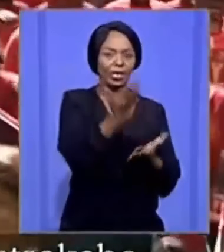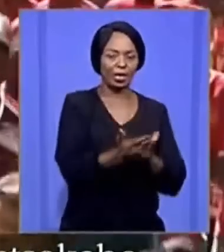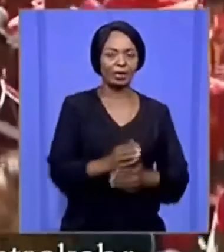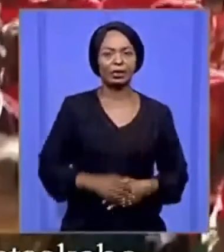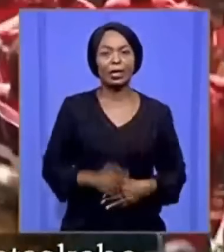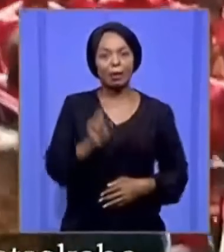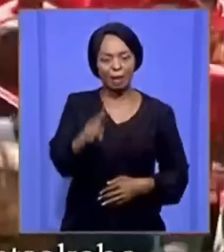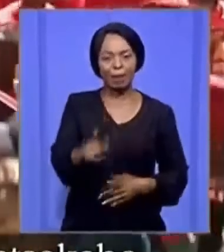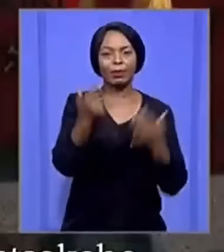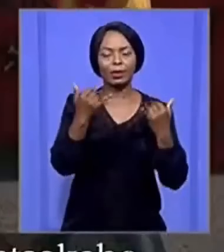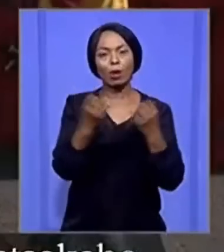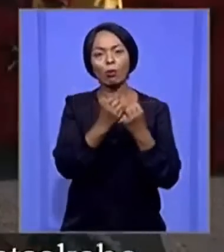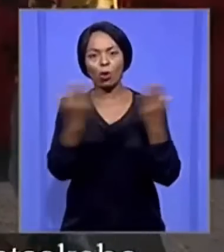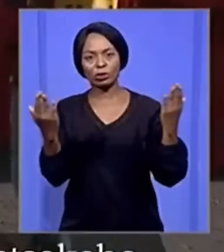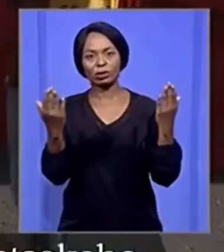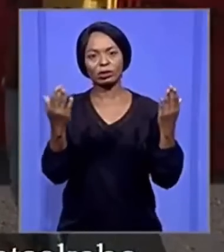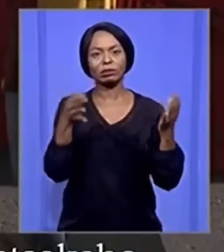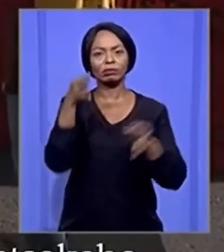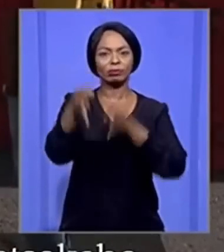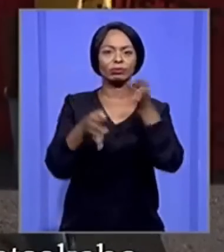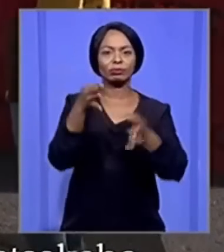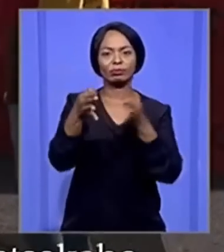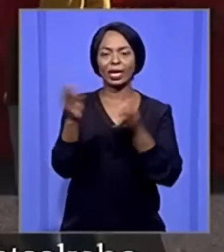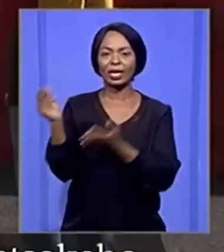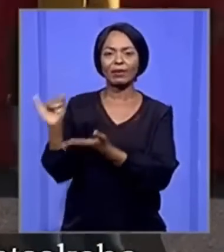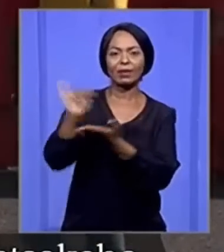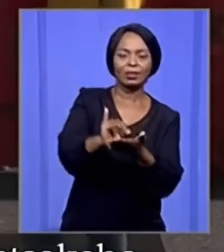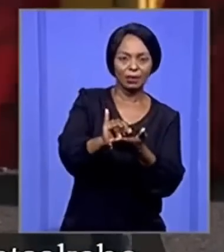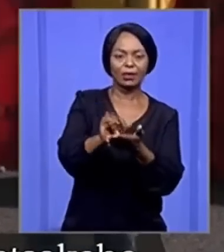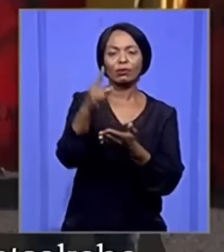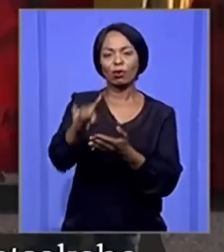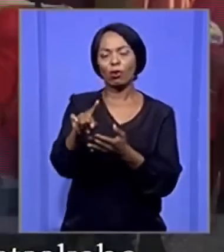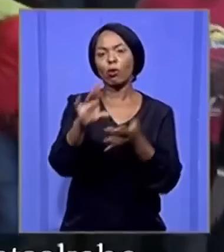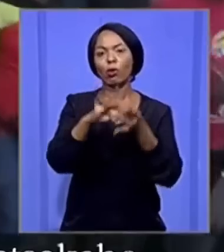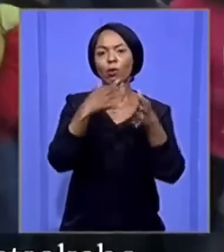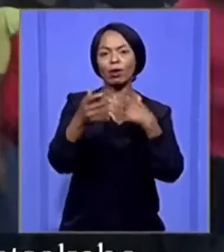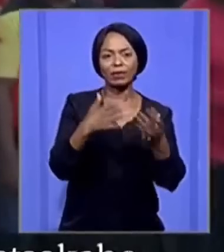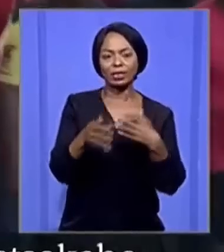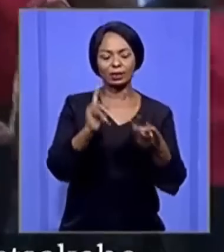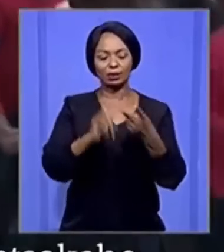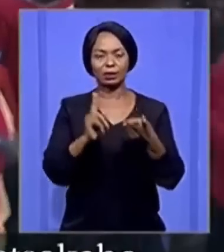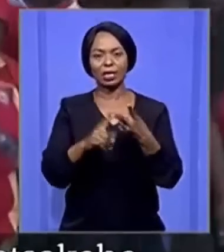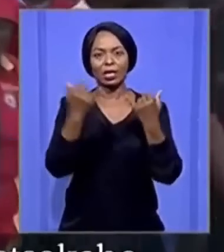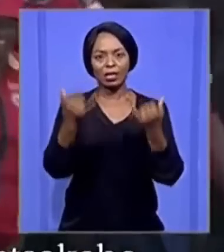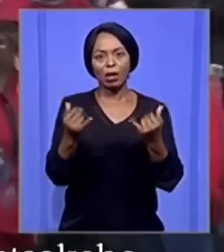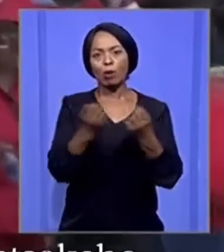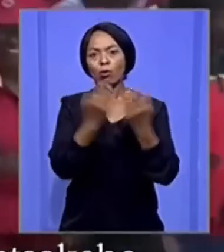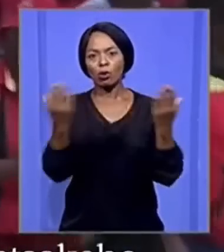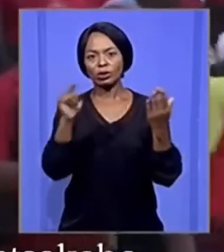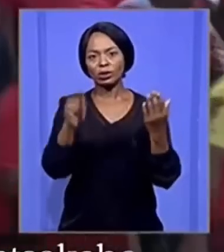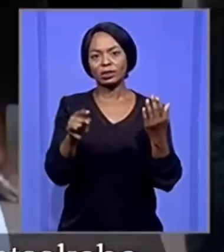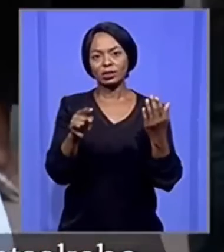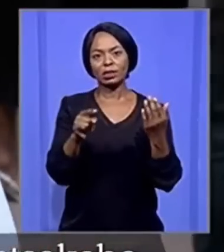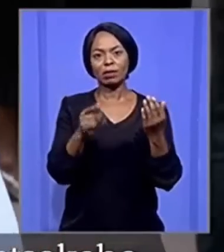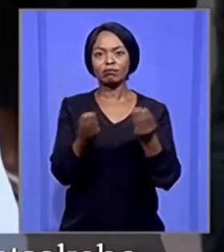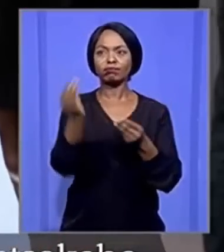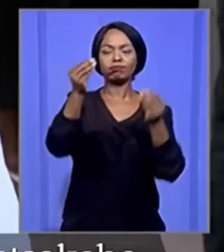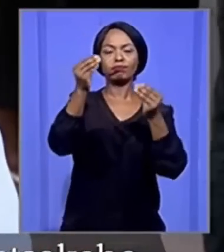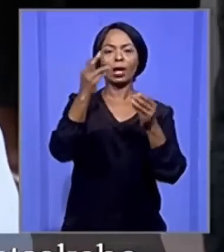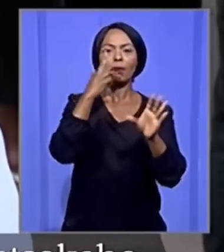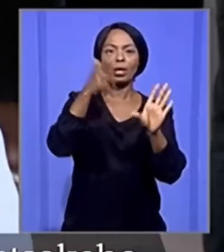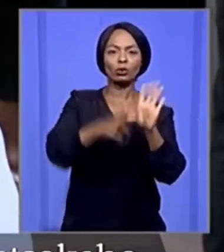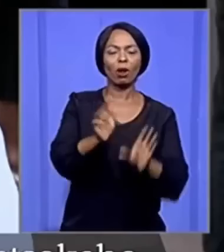ke badiri go latela kitsiso ya dipeeletso tsa tshireletso ya loago le go se oketse lekgetho la leokwane The